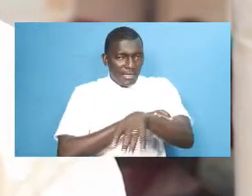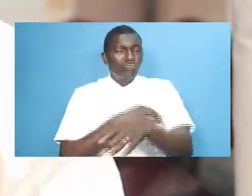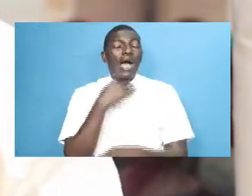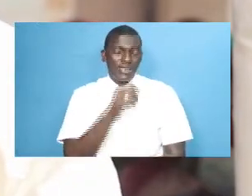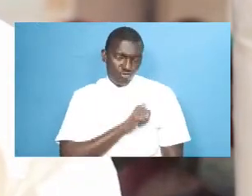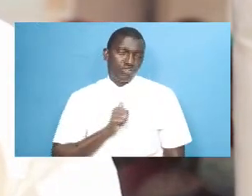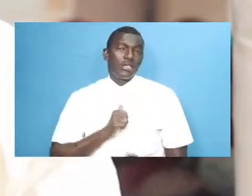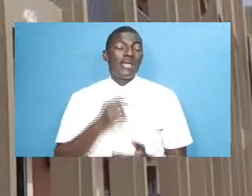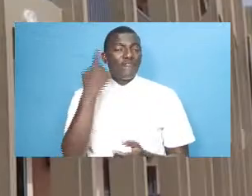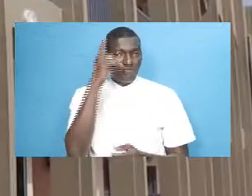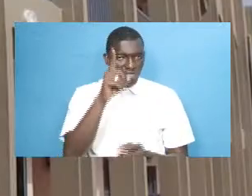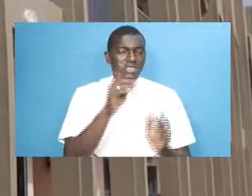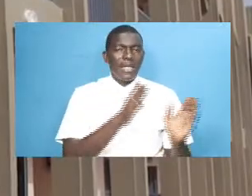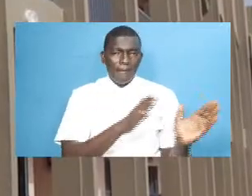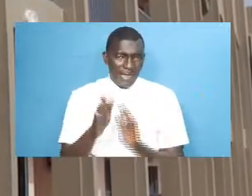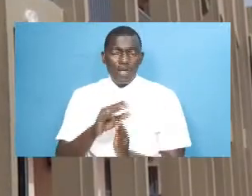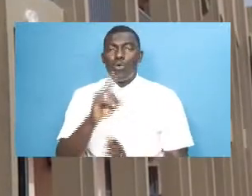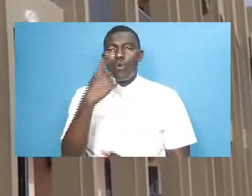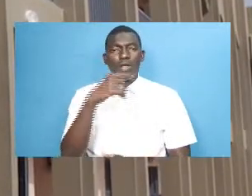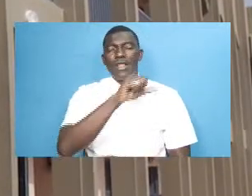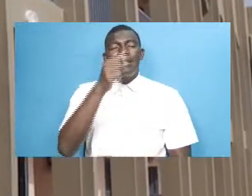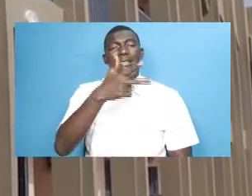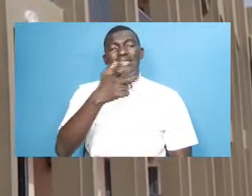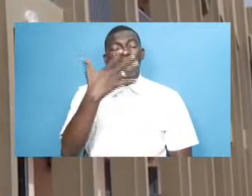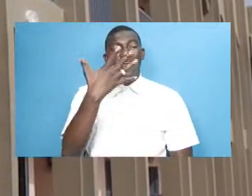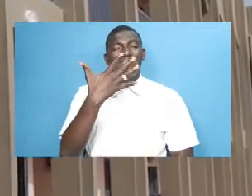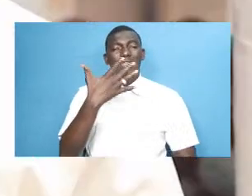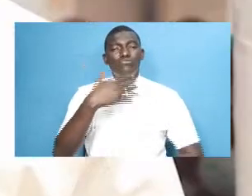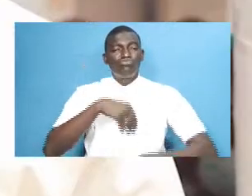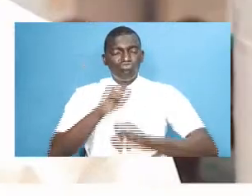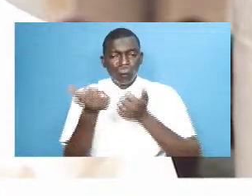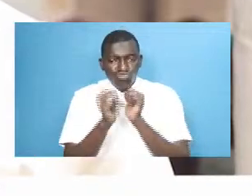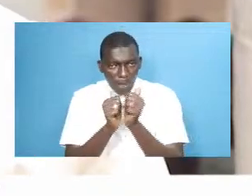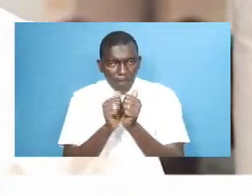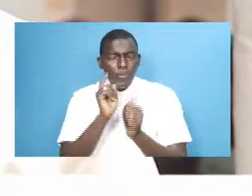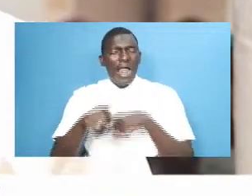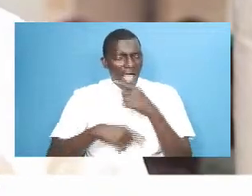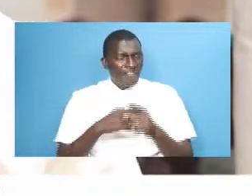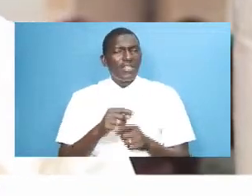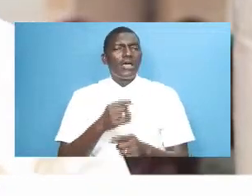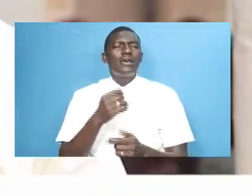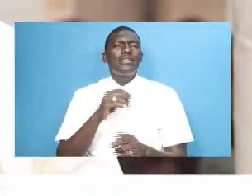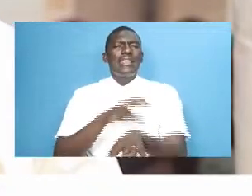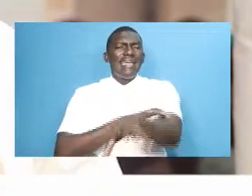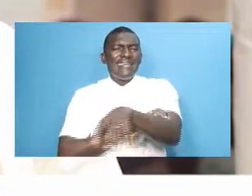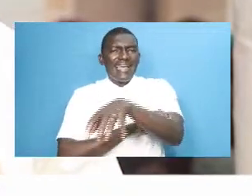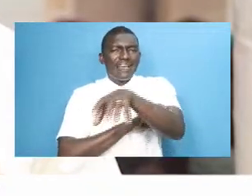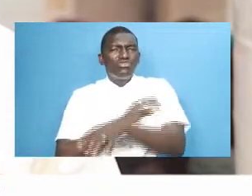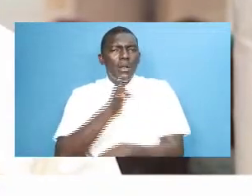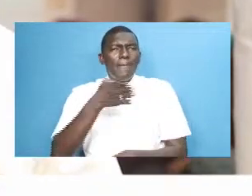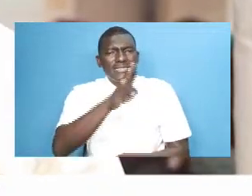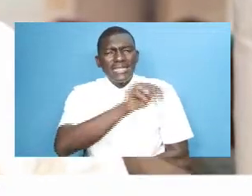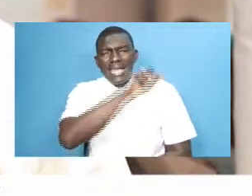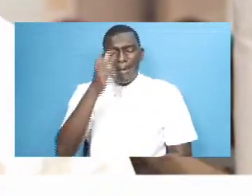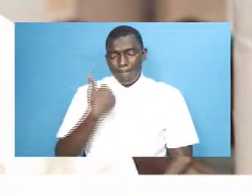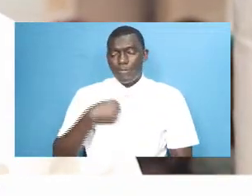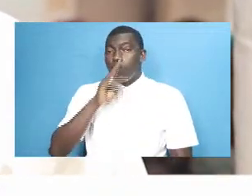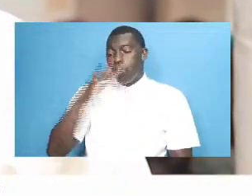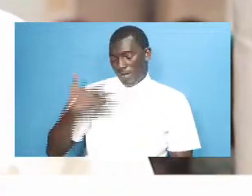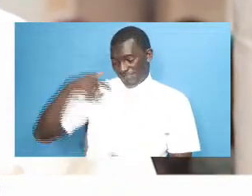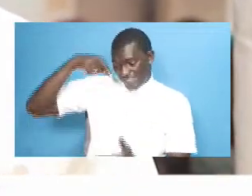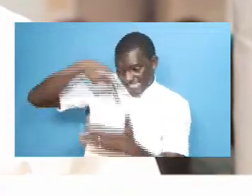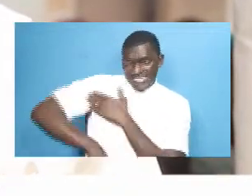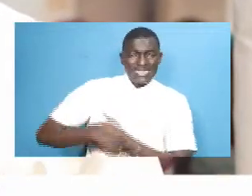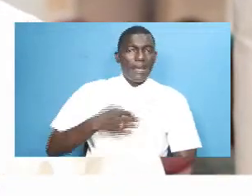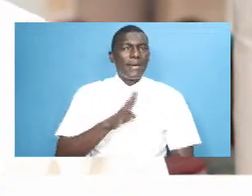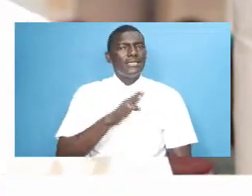for 185 shops, but following an appeal by the council and the people of Basse, this was